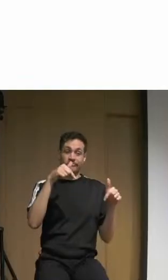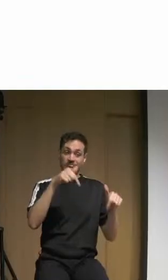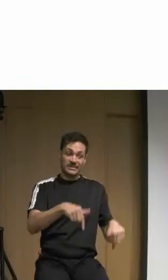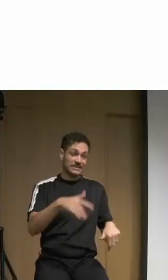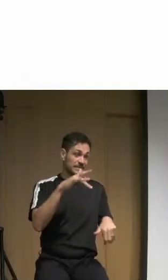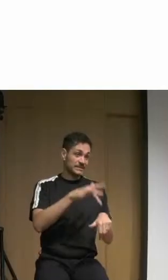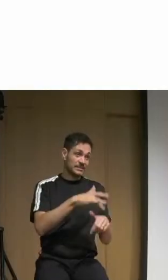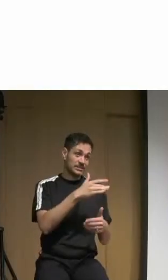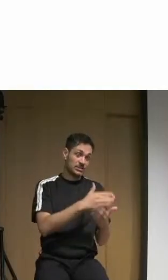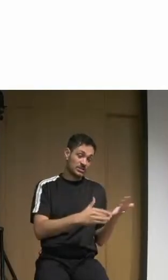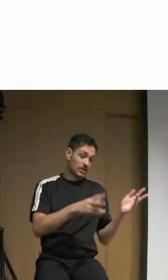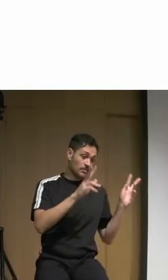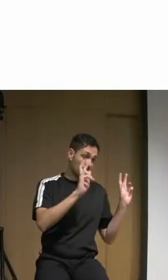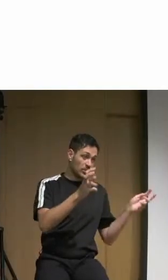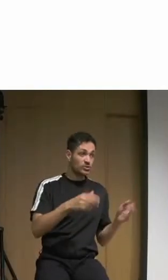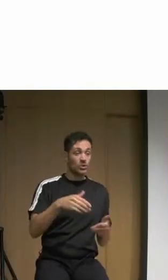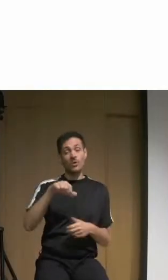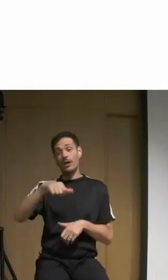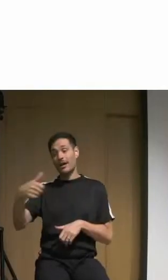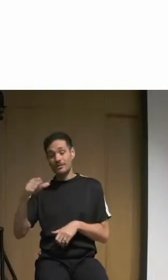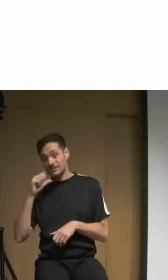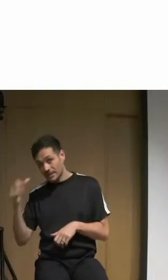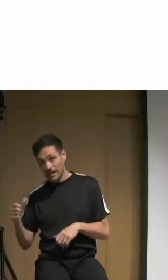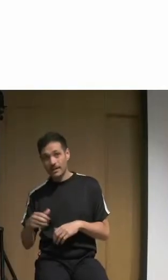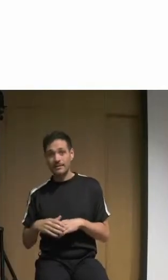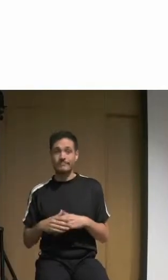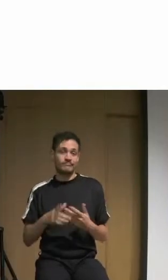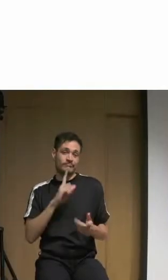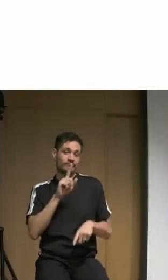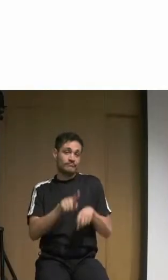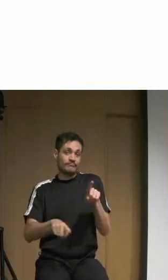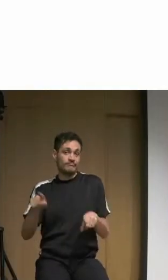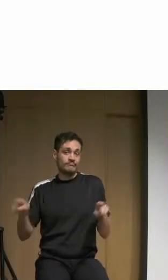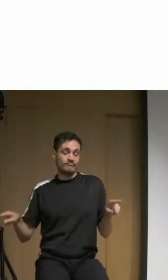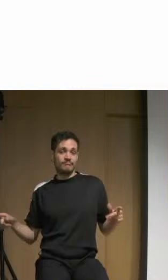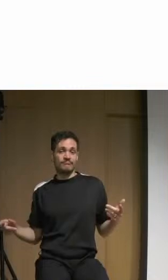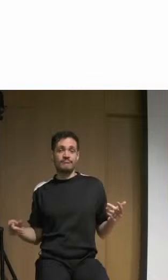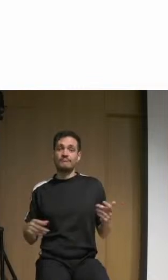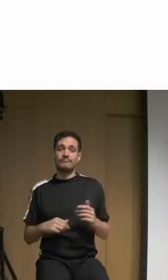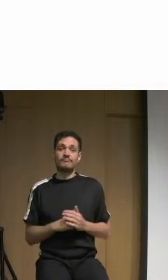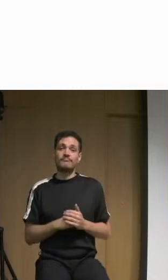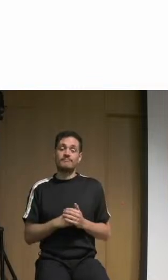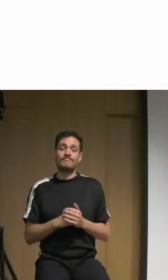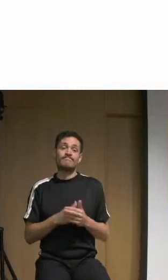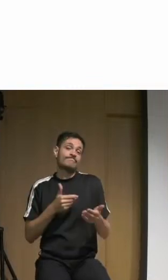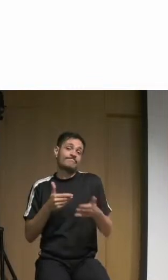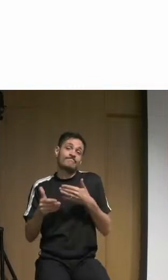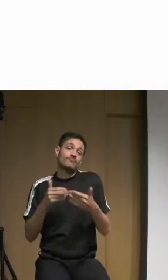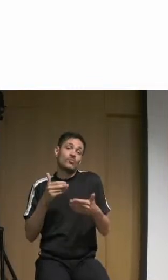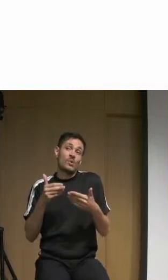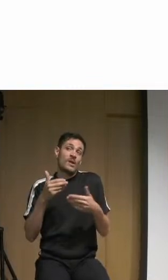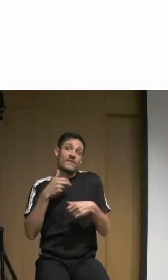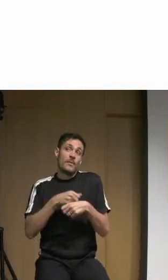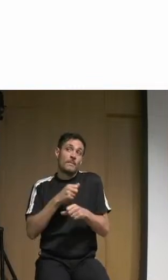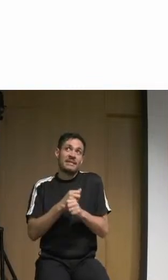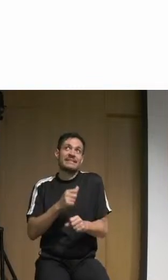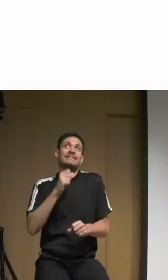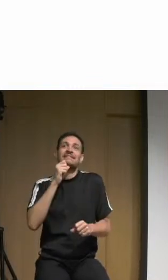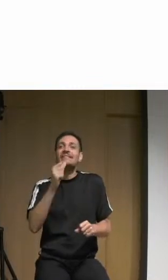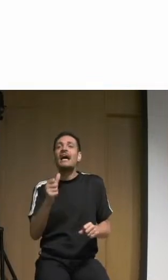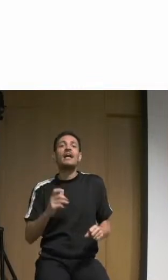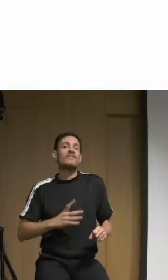was generally supposed to be about a certain set of ideas. So I think that we should, whatever makes it informal and not